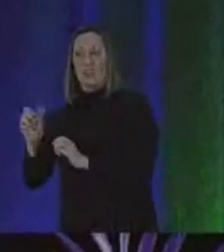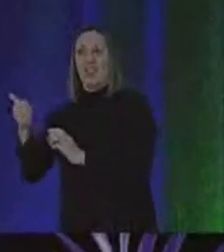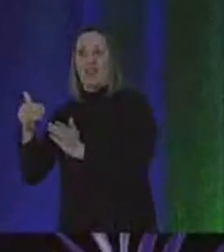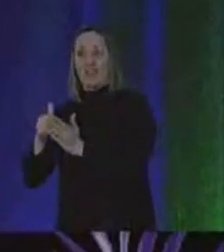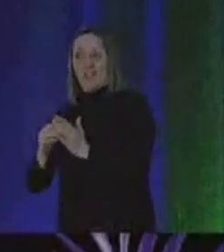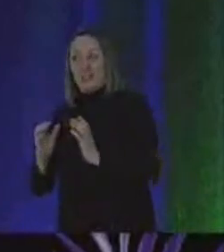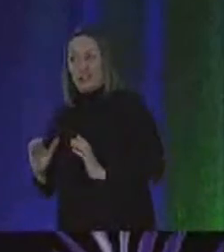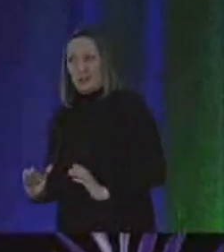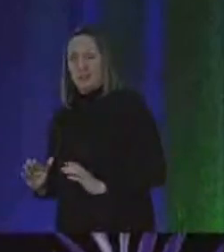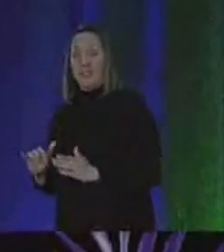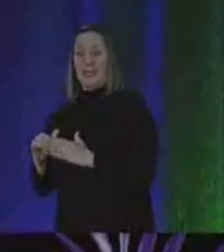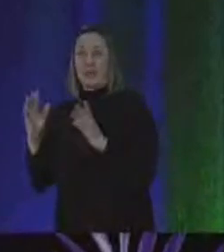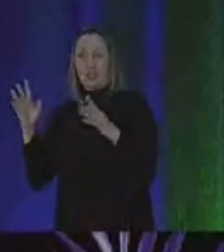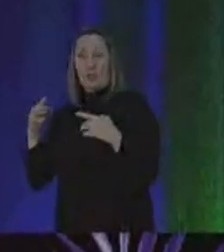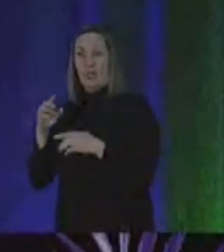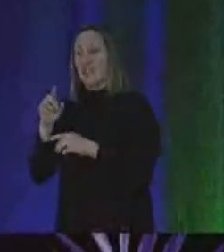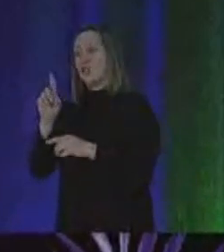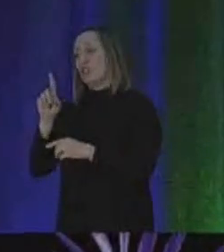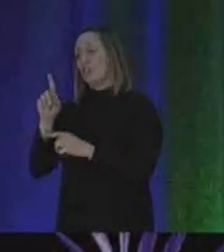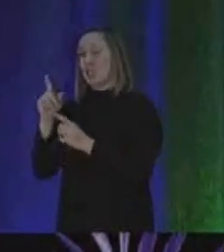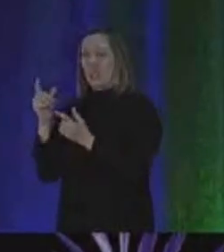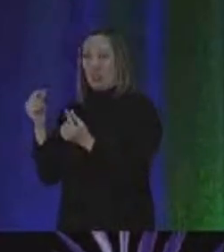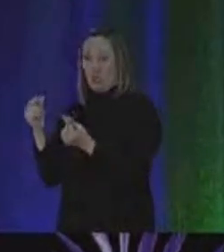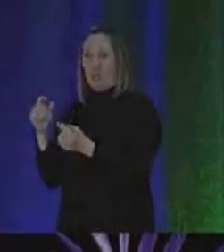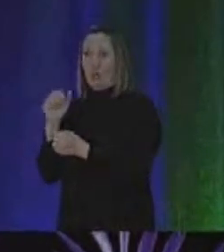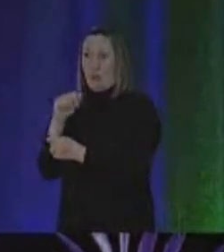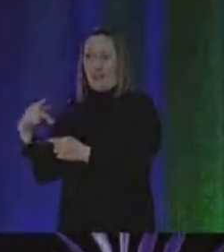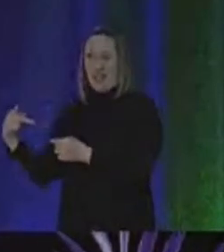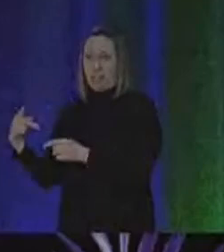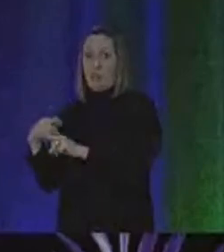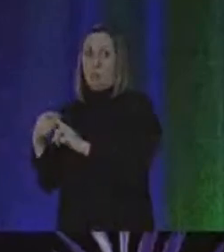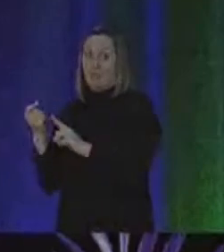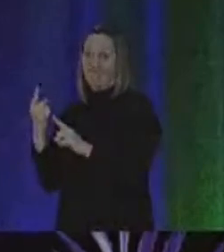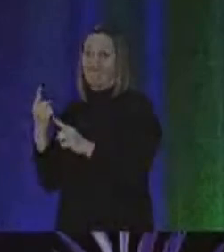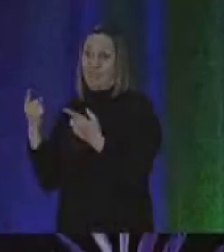for that to-do application that you've been wanting to work on, but it happens.